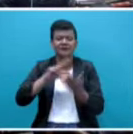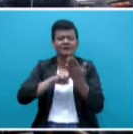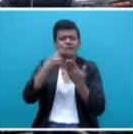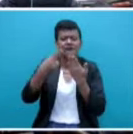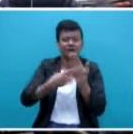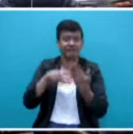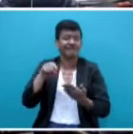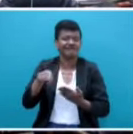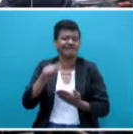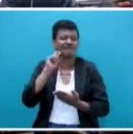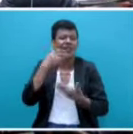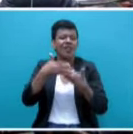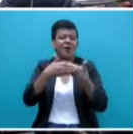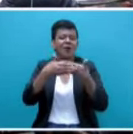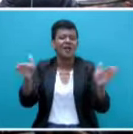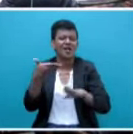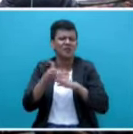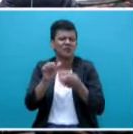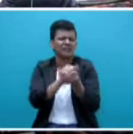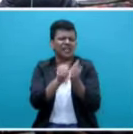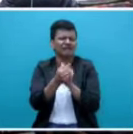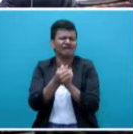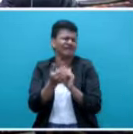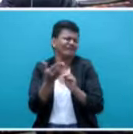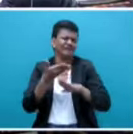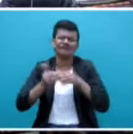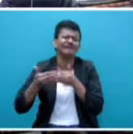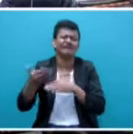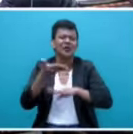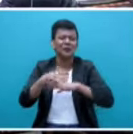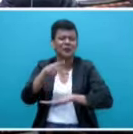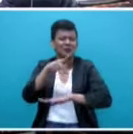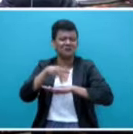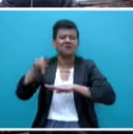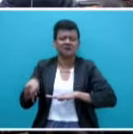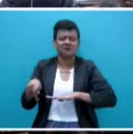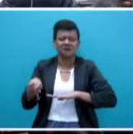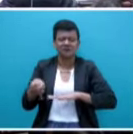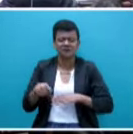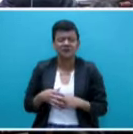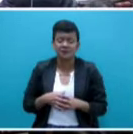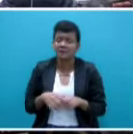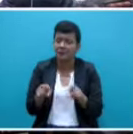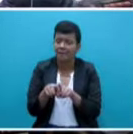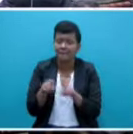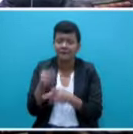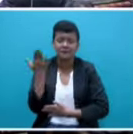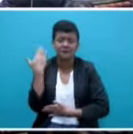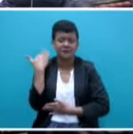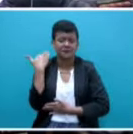of Parliament. And Mr. Speaker, sir, similarly to previous years, the dates of the budget